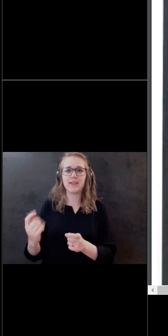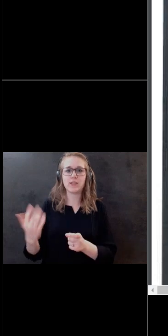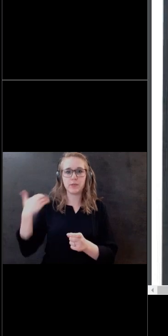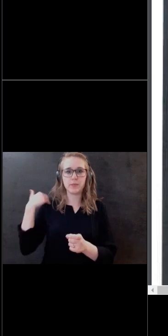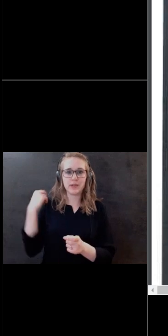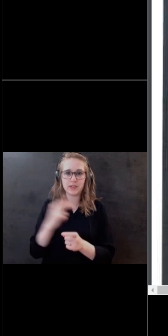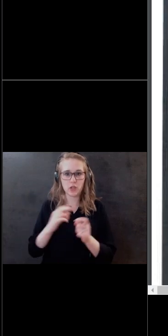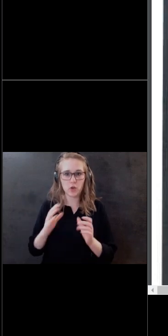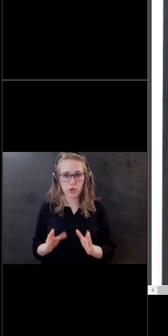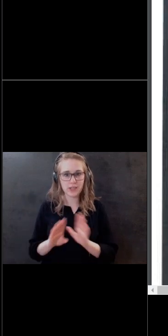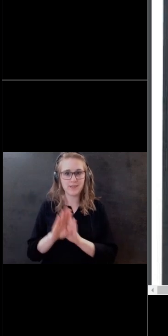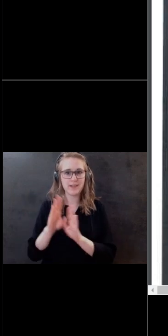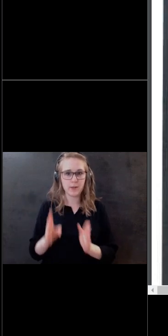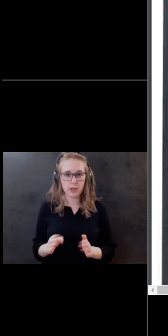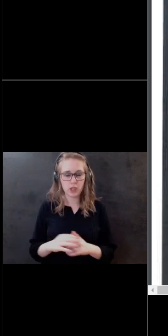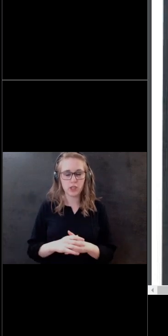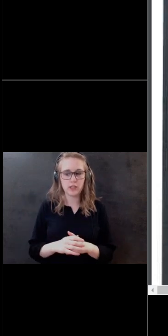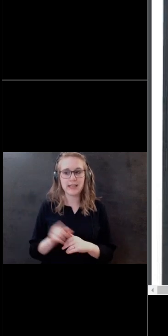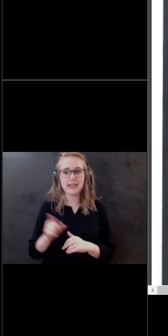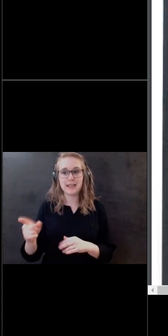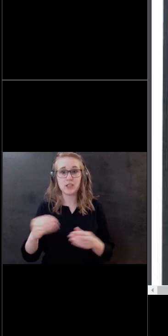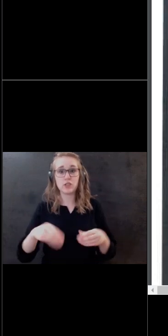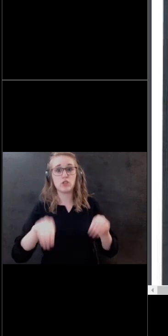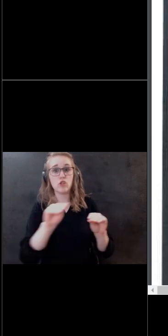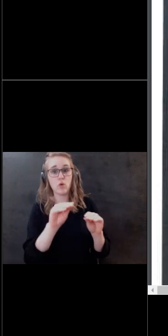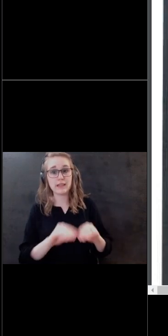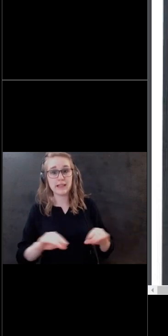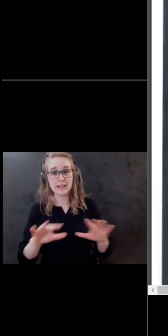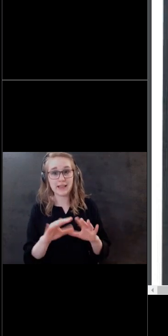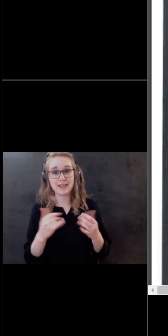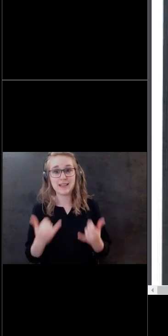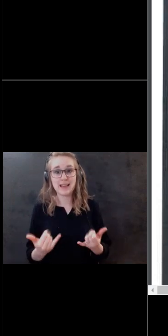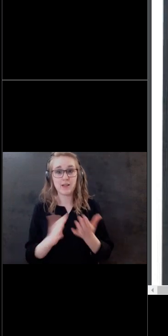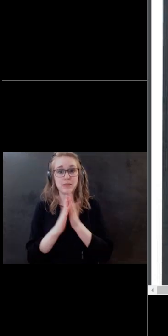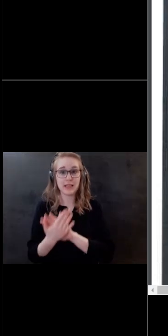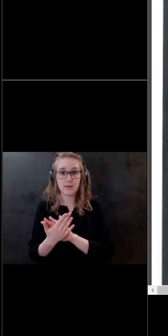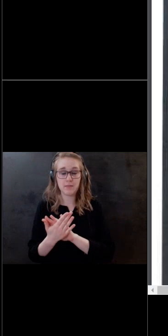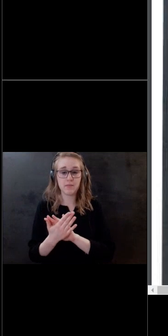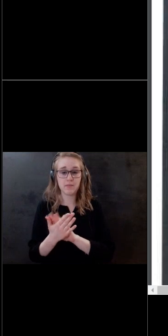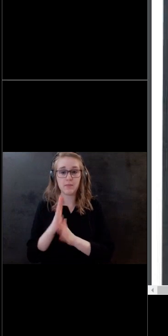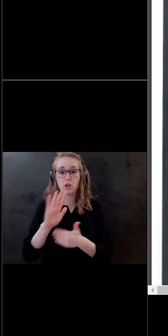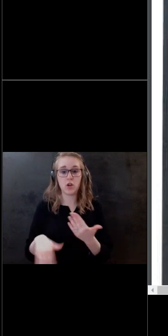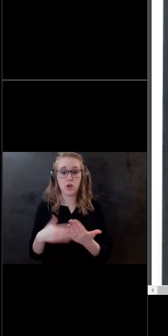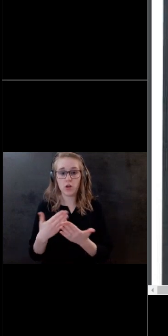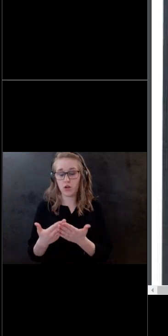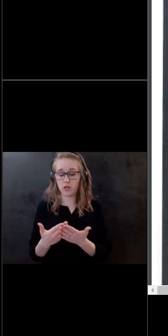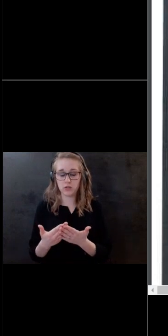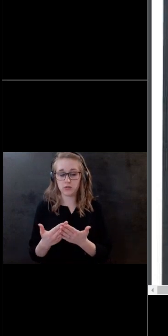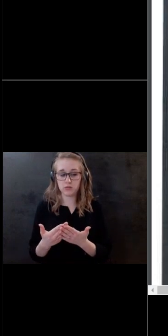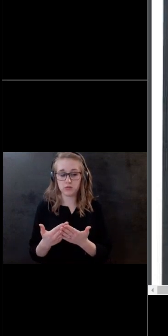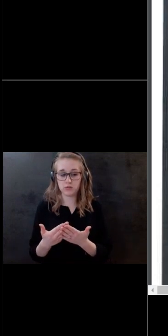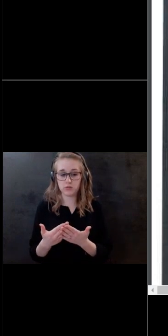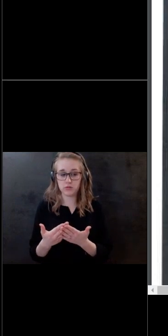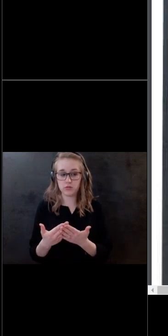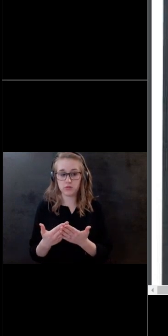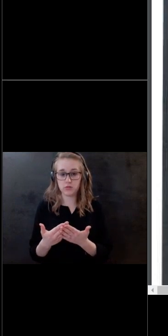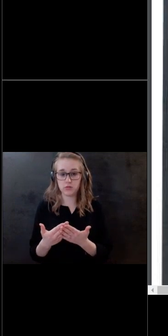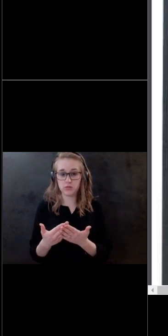owner developer, who then sold the land, and now it became all, it appears that it's all